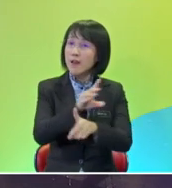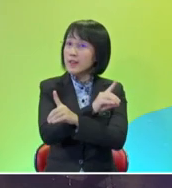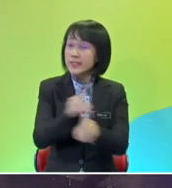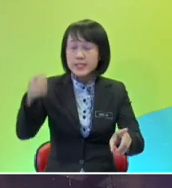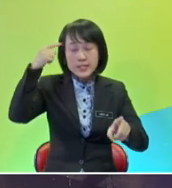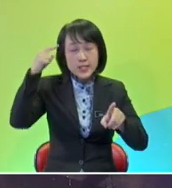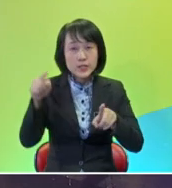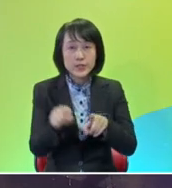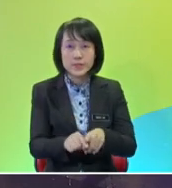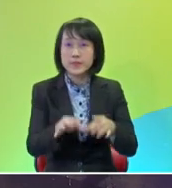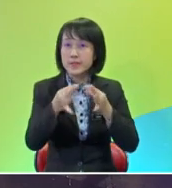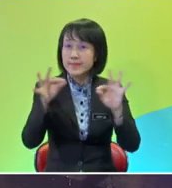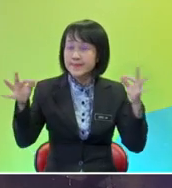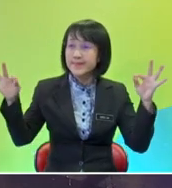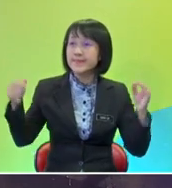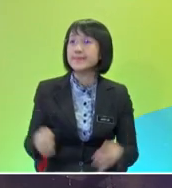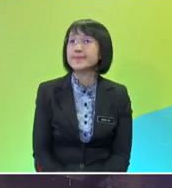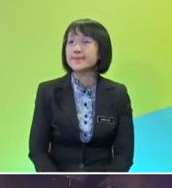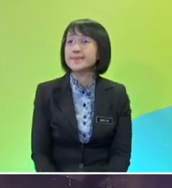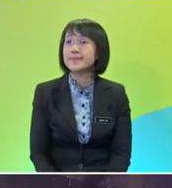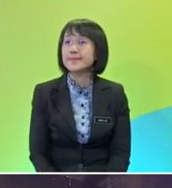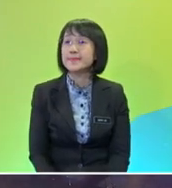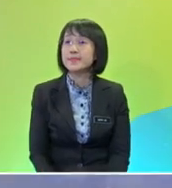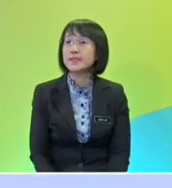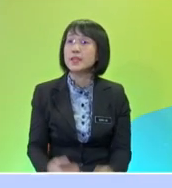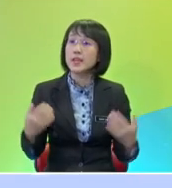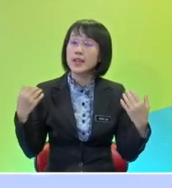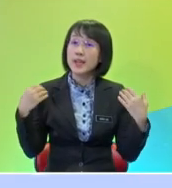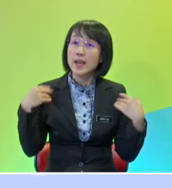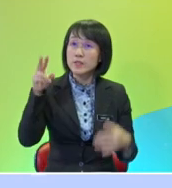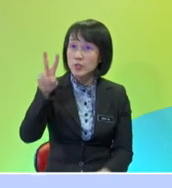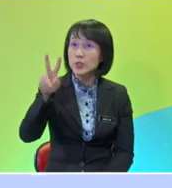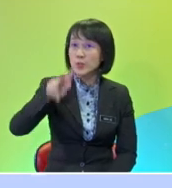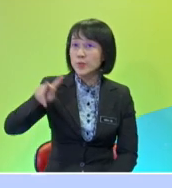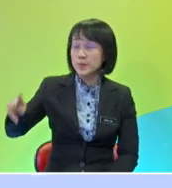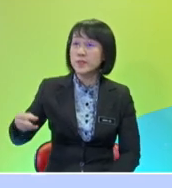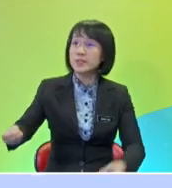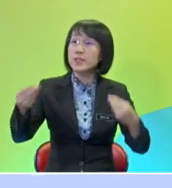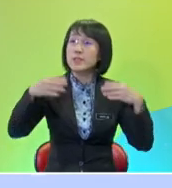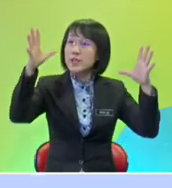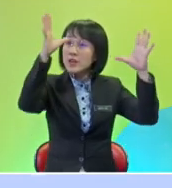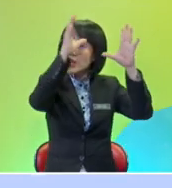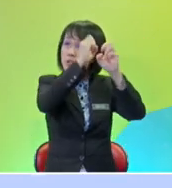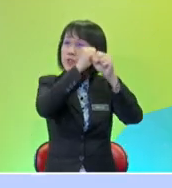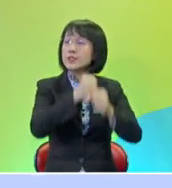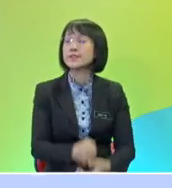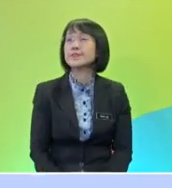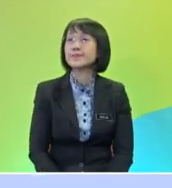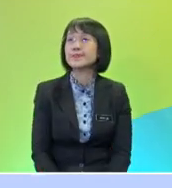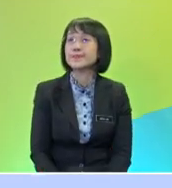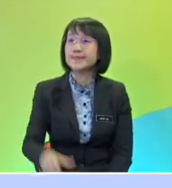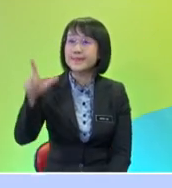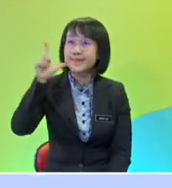the conclusion? We can have two pupils to give us the conclusion. All right, who's going first? Ah,